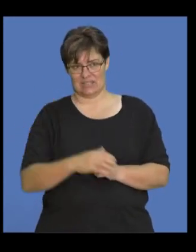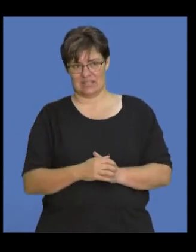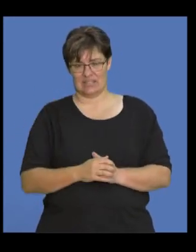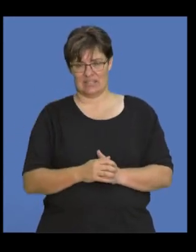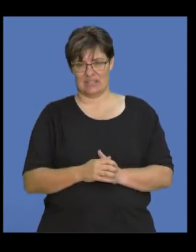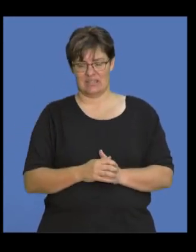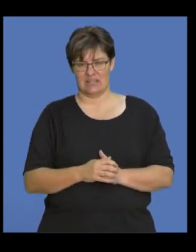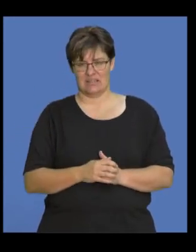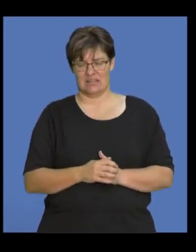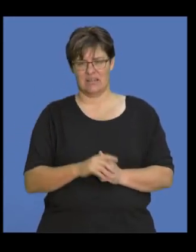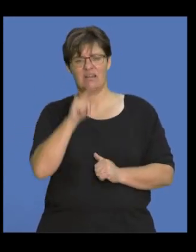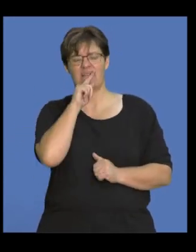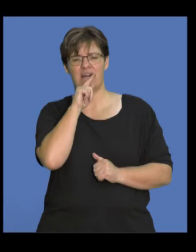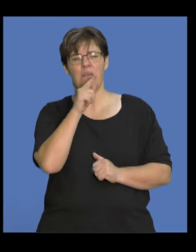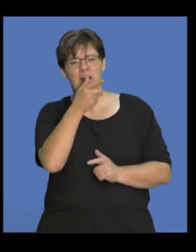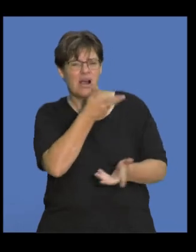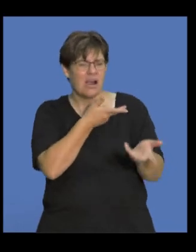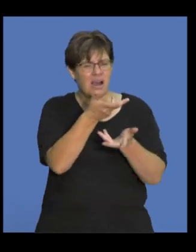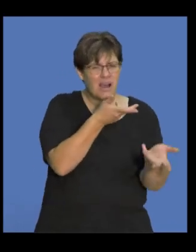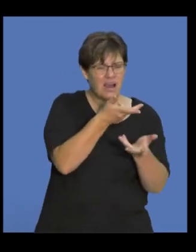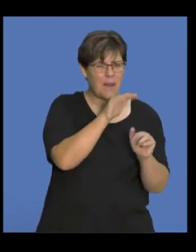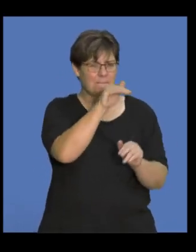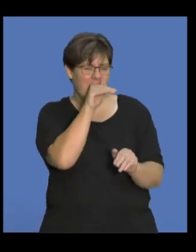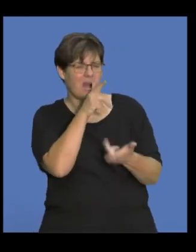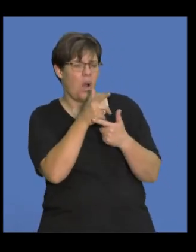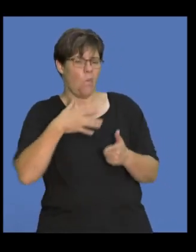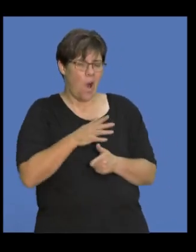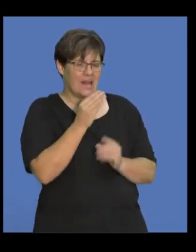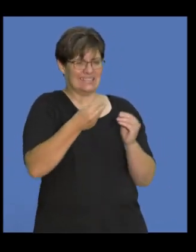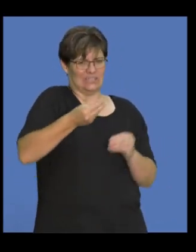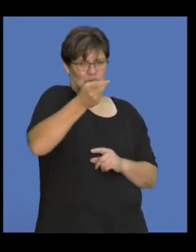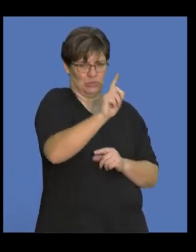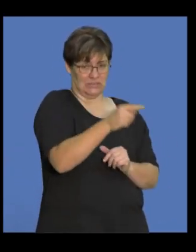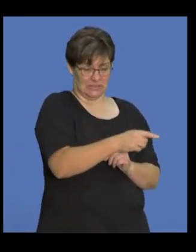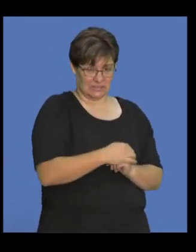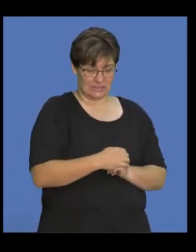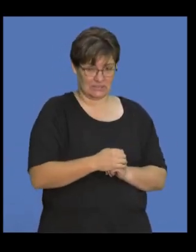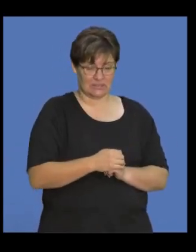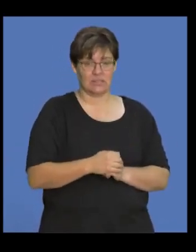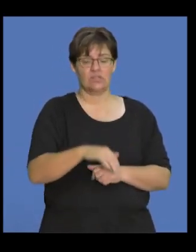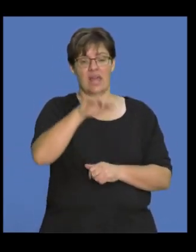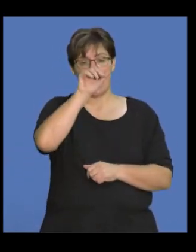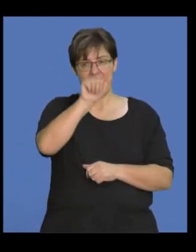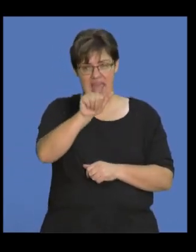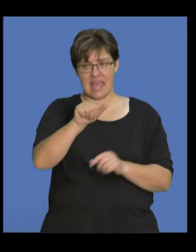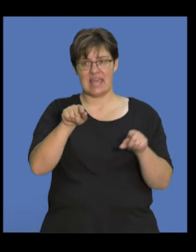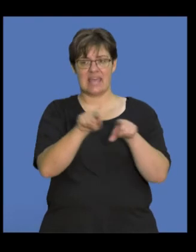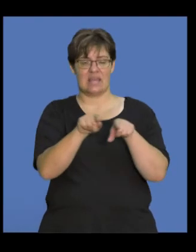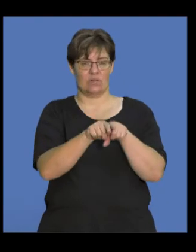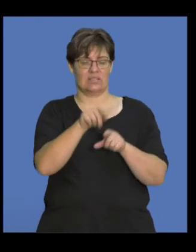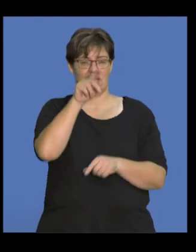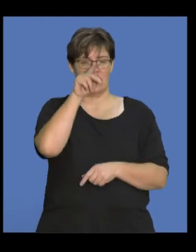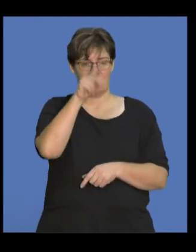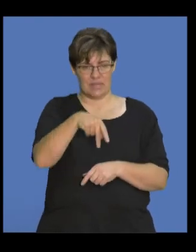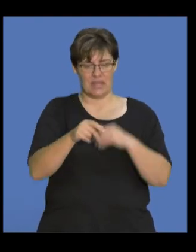she then talk to the bank about in order to get this? So this will be a is equals to p